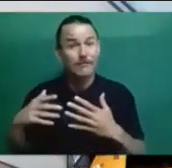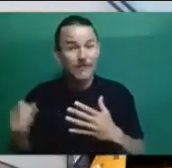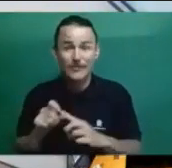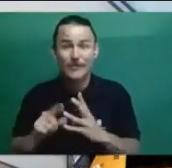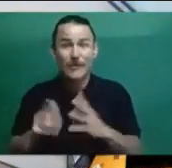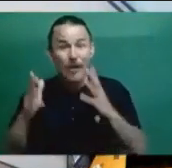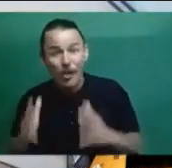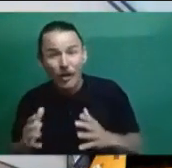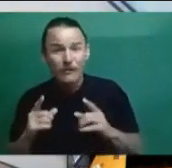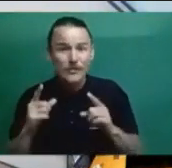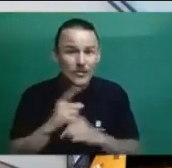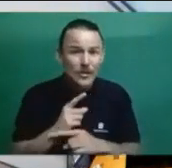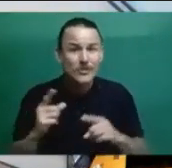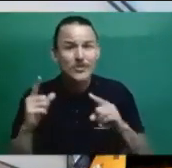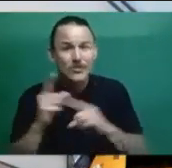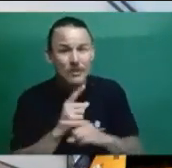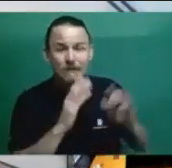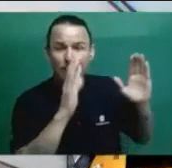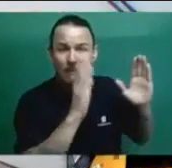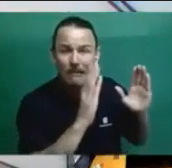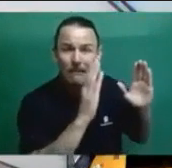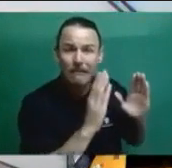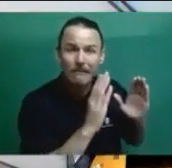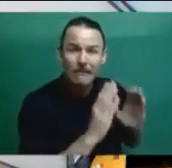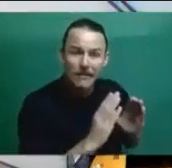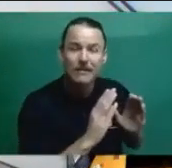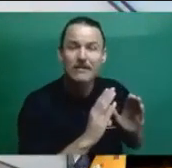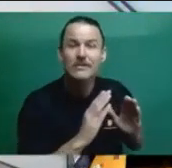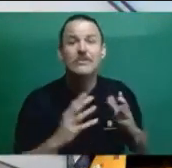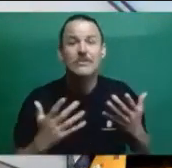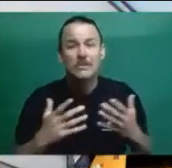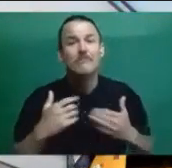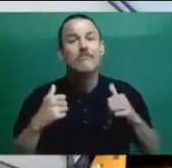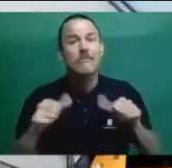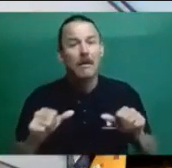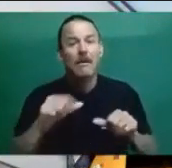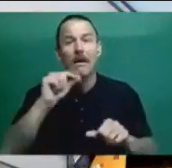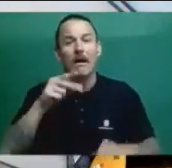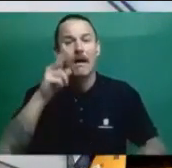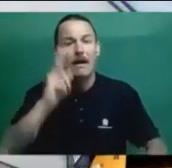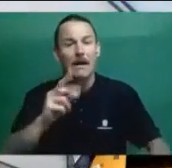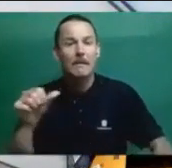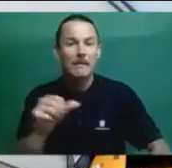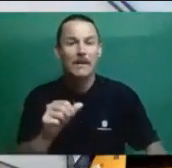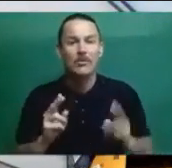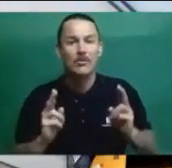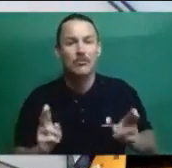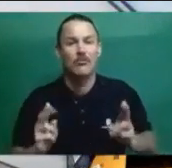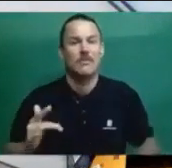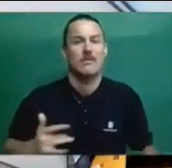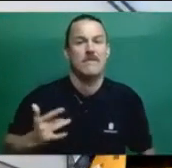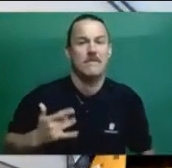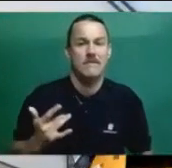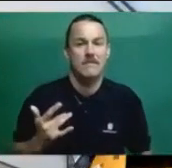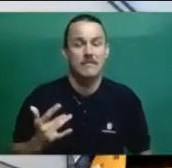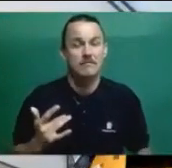vaccine comes, then hopefully we can get back to normal in every sense. We're a government that has always been